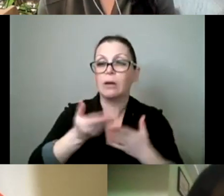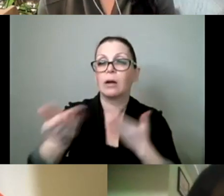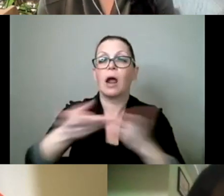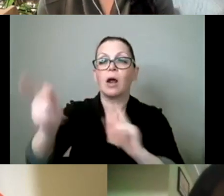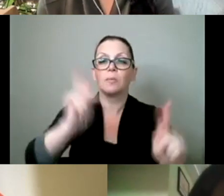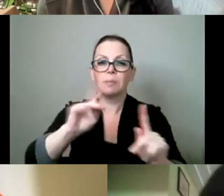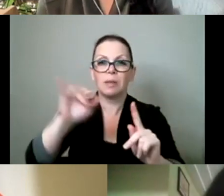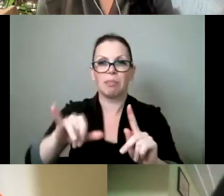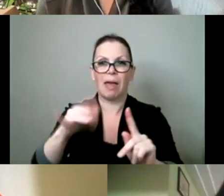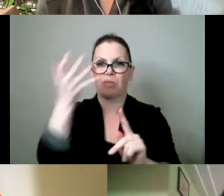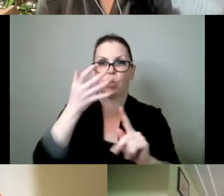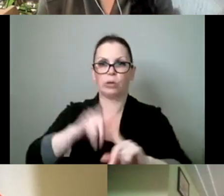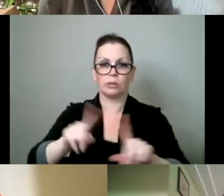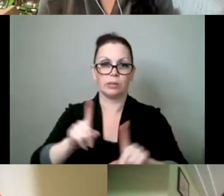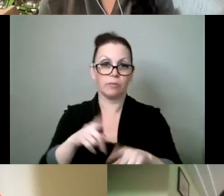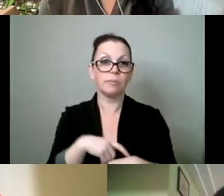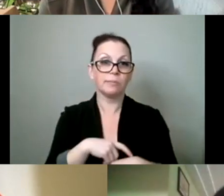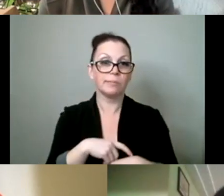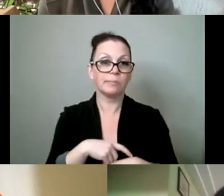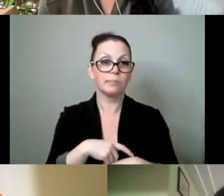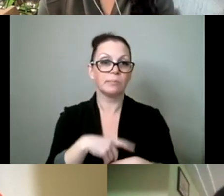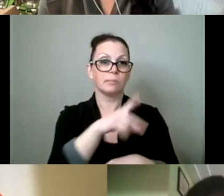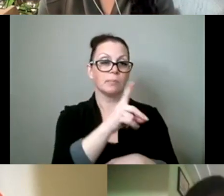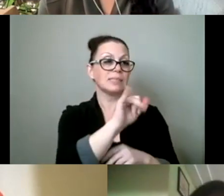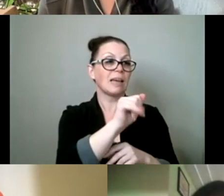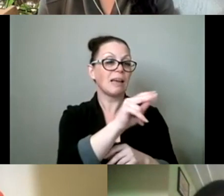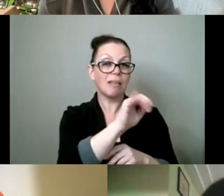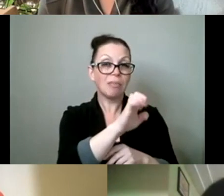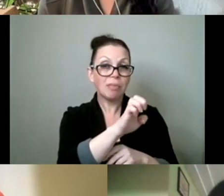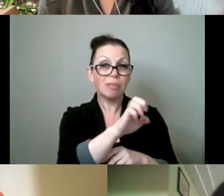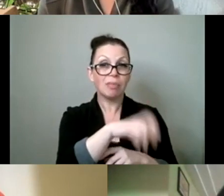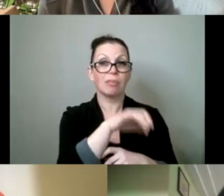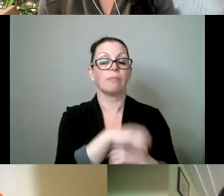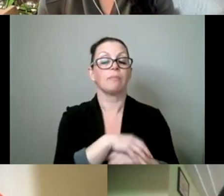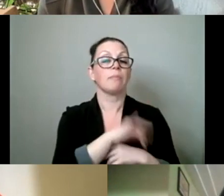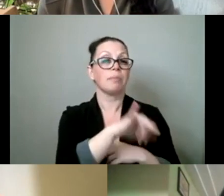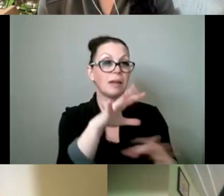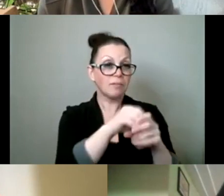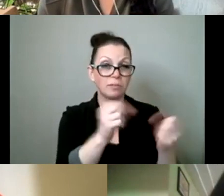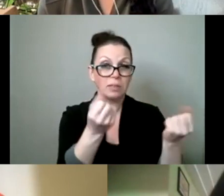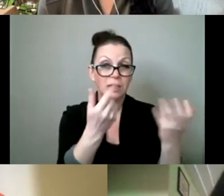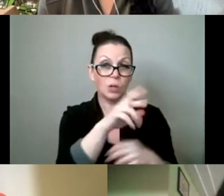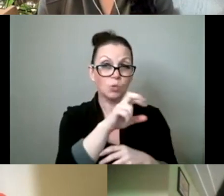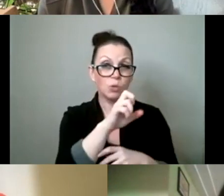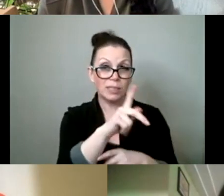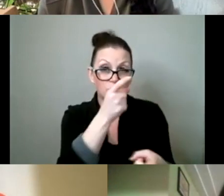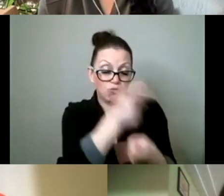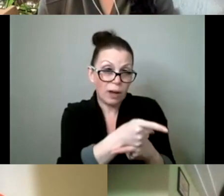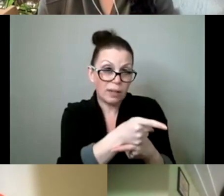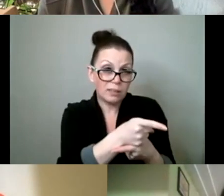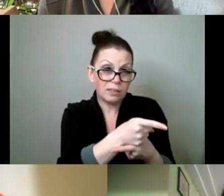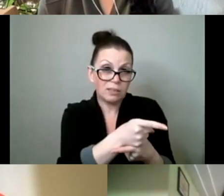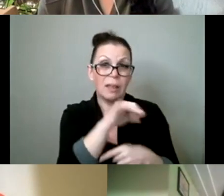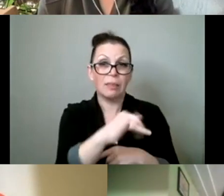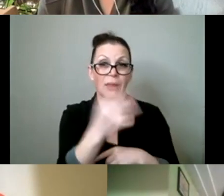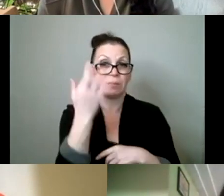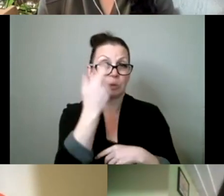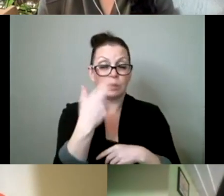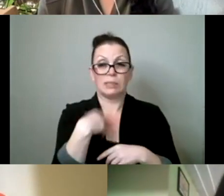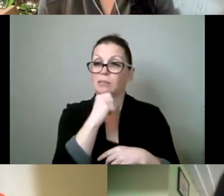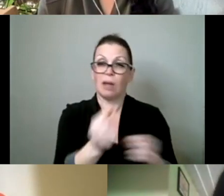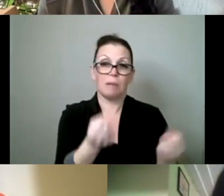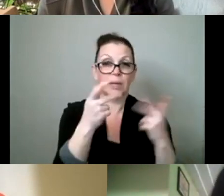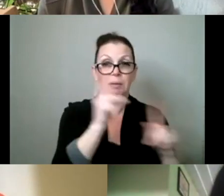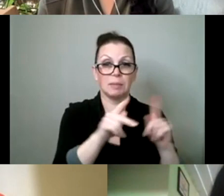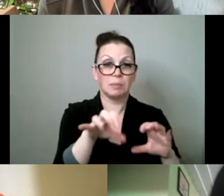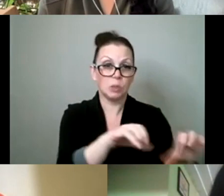Which is a risky proposition, right? Which is why people don't do that already without being pushed to do so. Because a